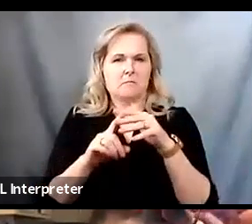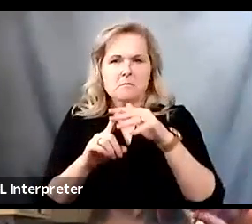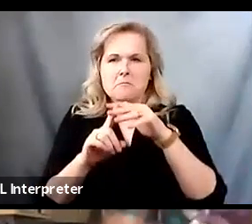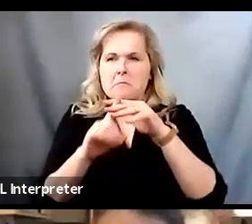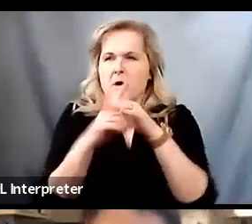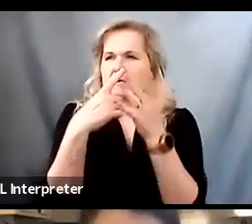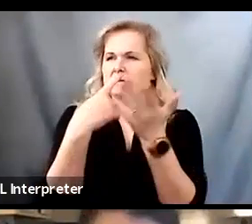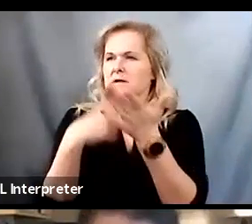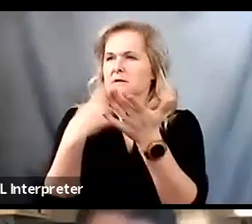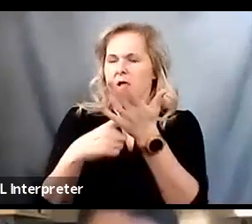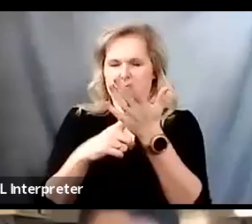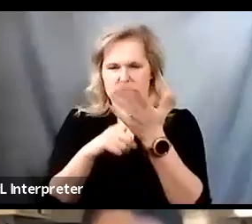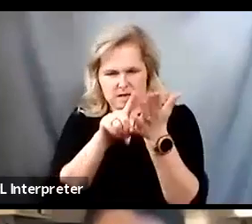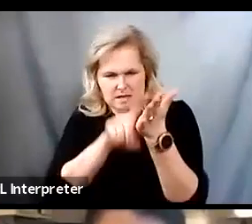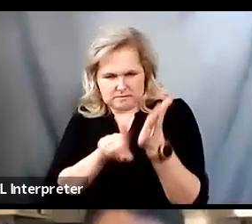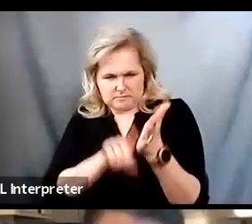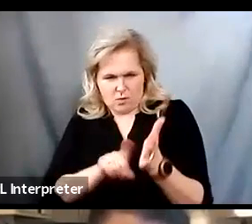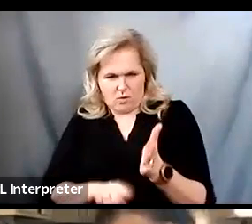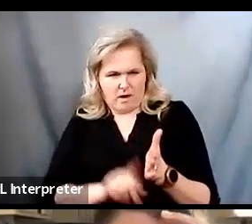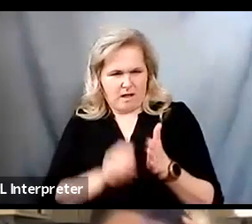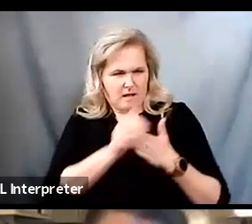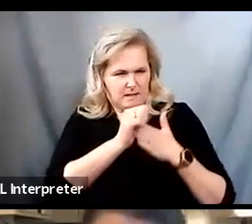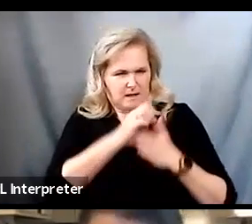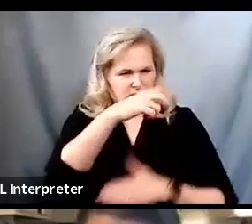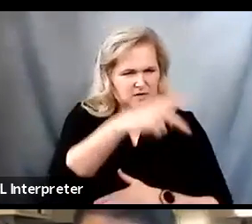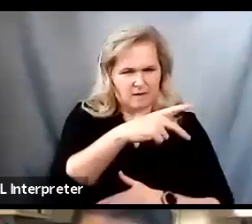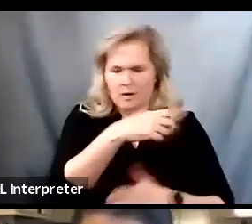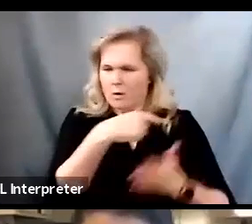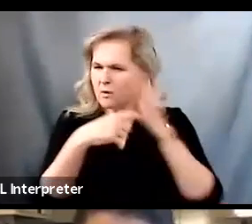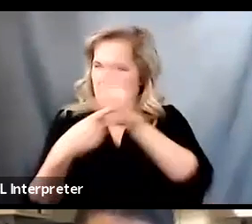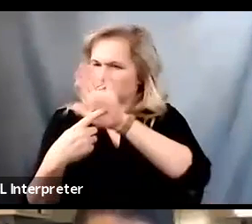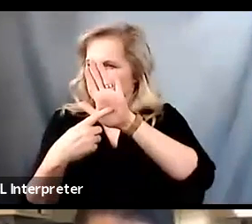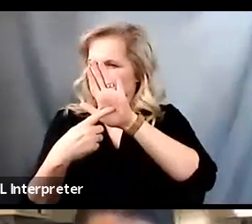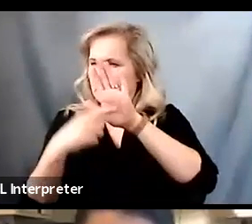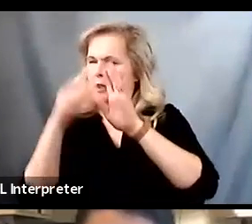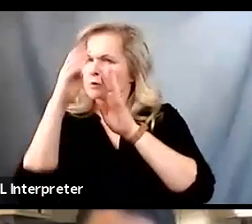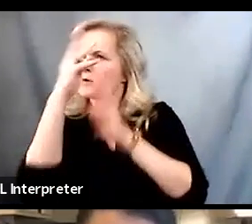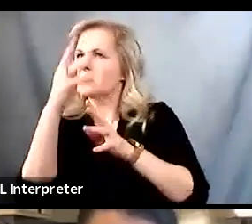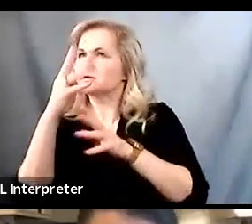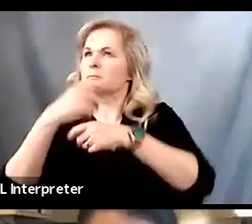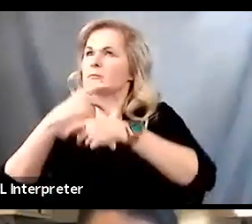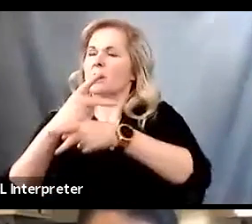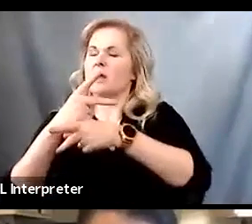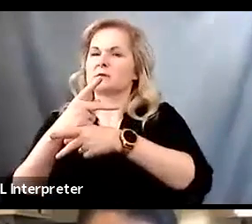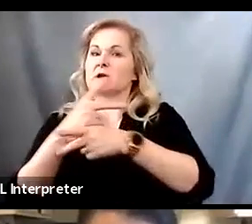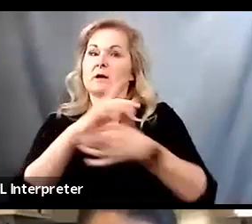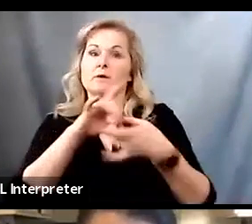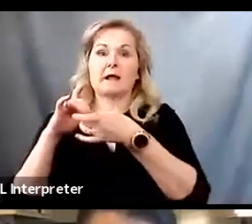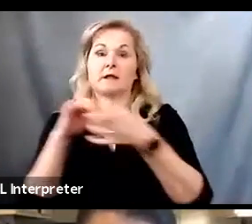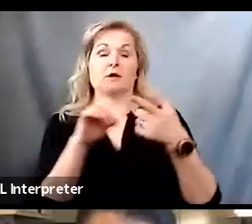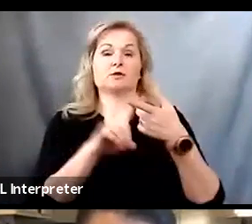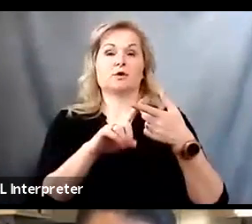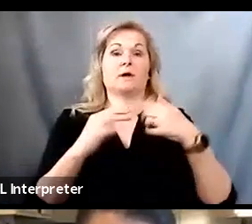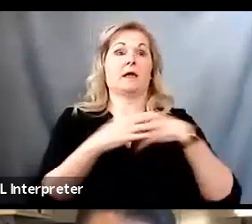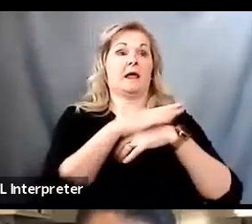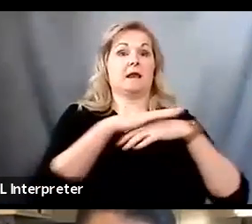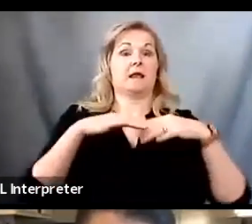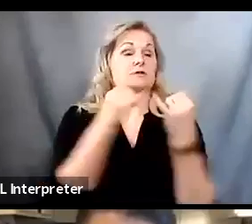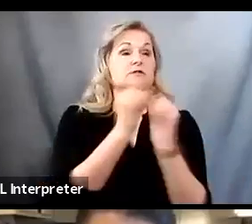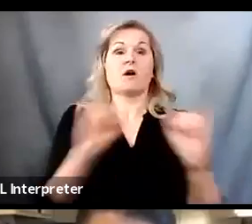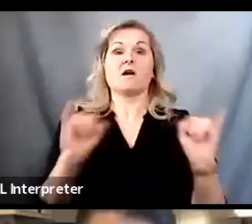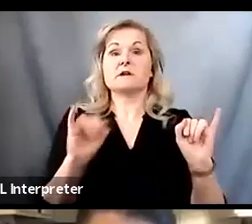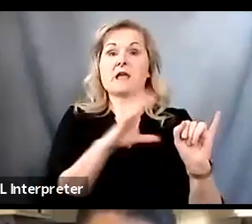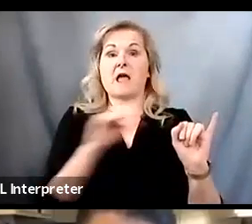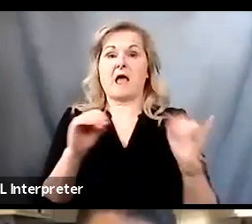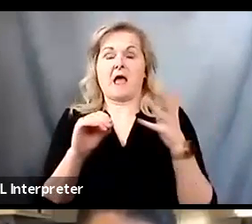the conflux of leadership and representation in creation and production as related to Indigenous sovereignty and